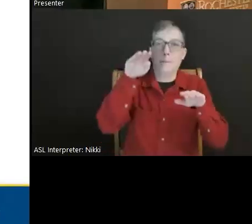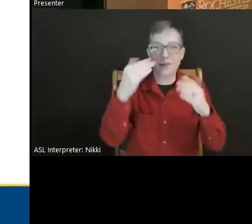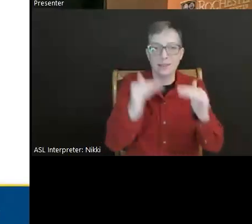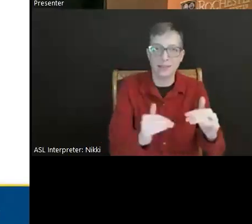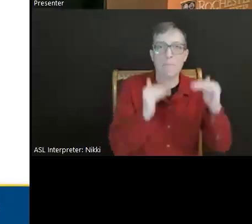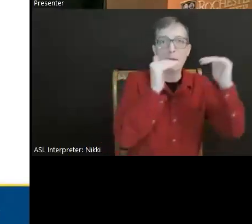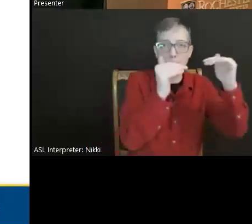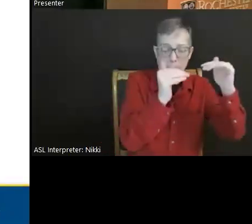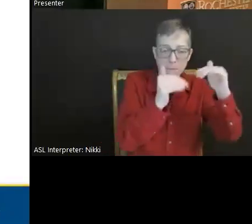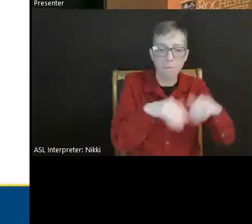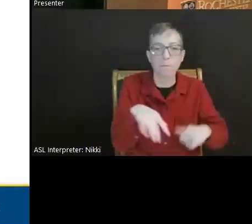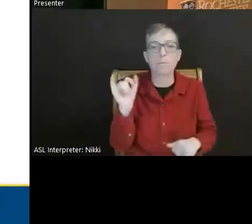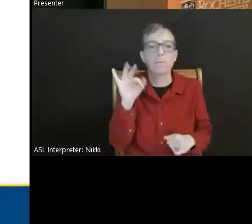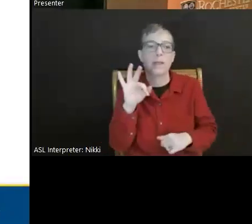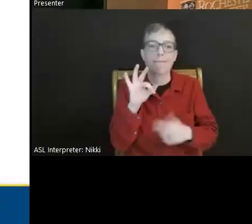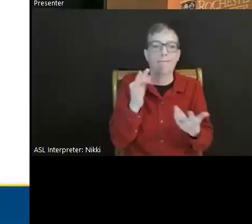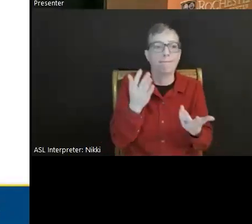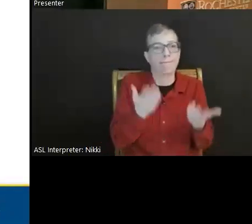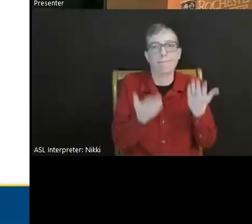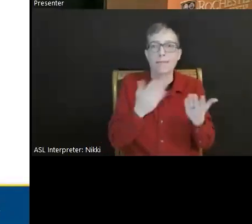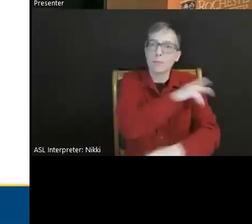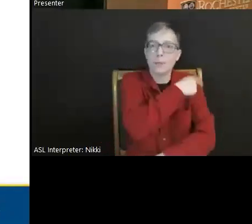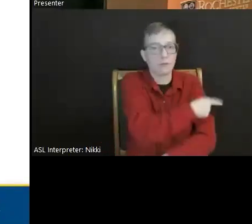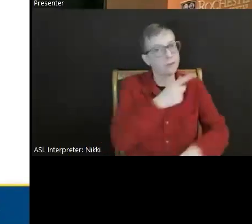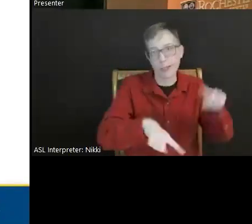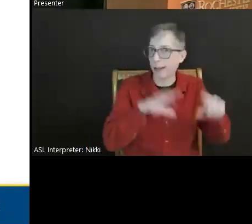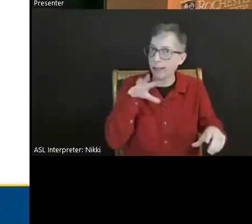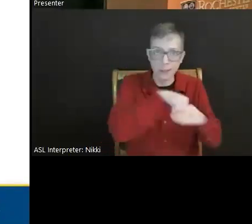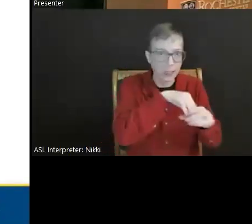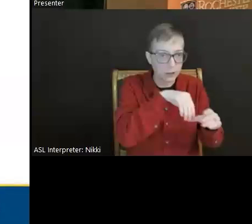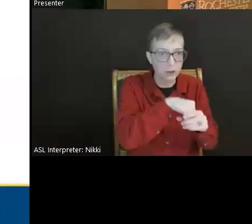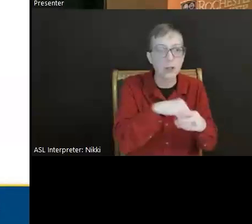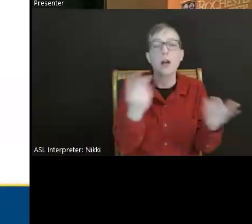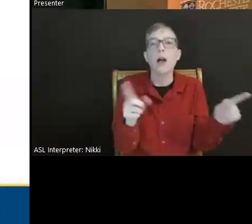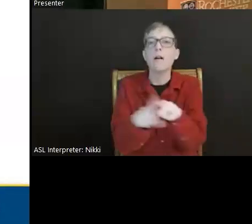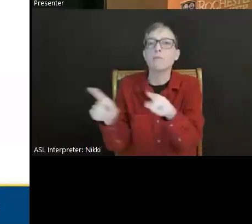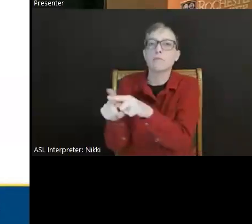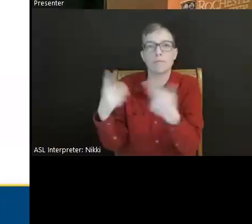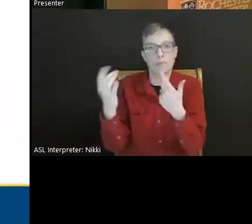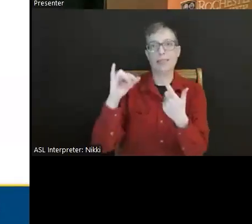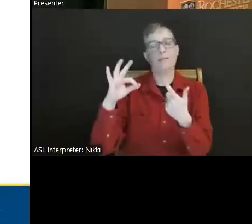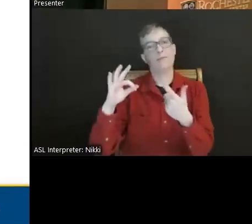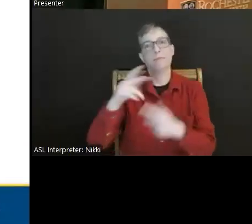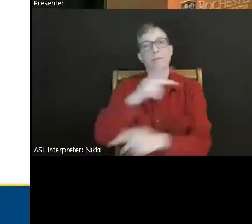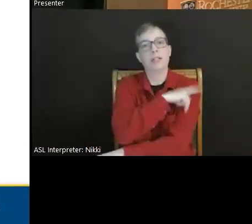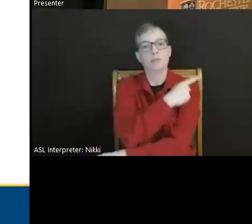reliably engage. But we also have patients with challenges stepping down in their level of care.